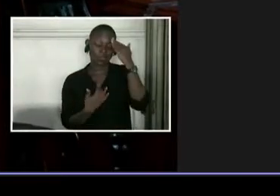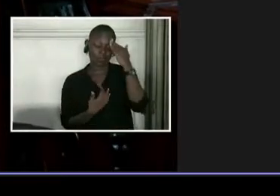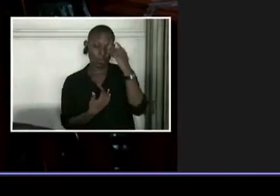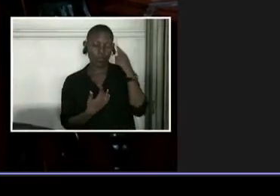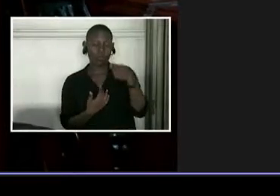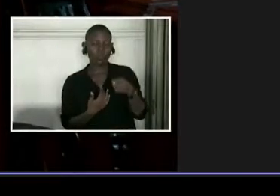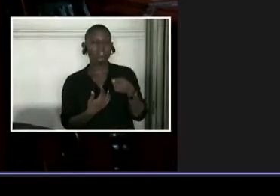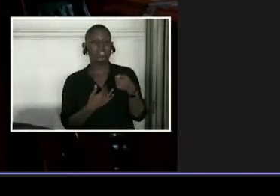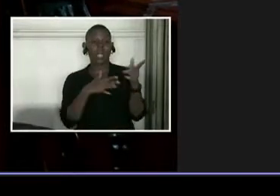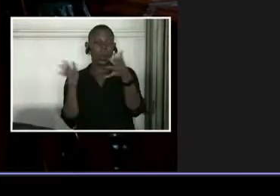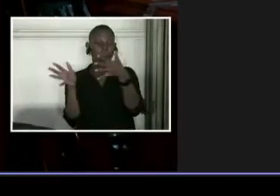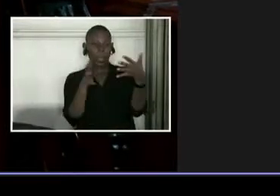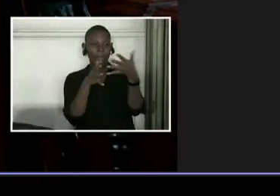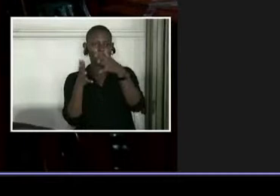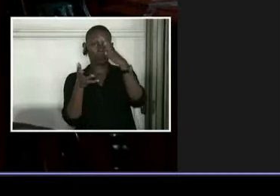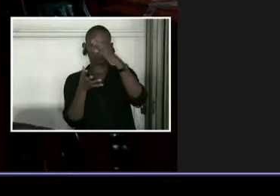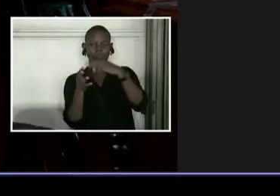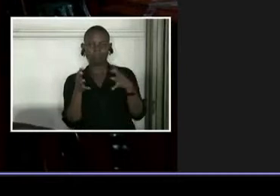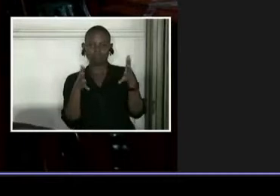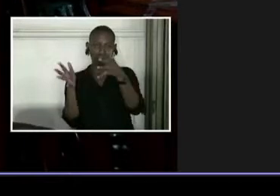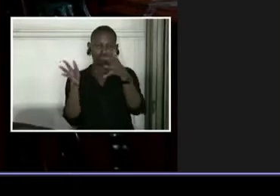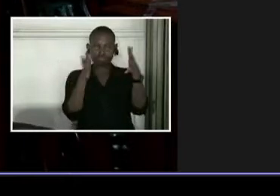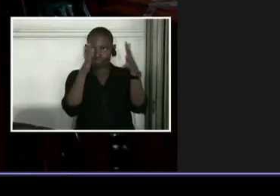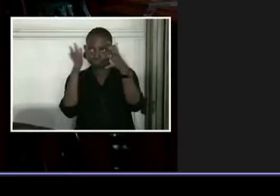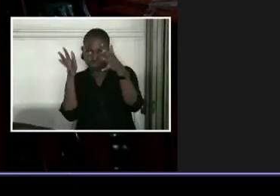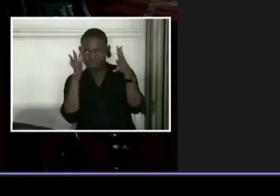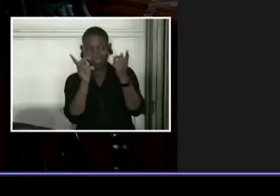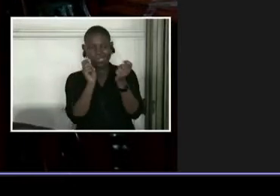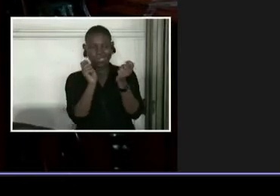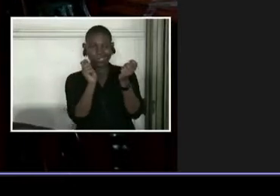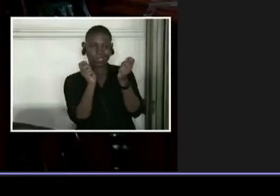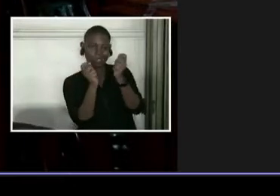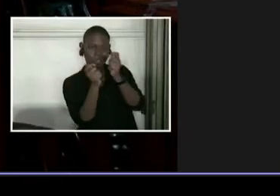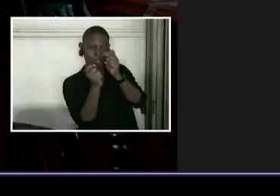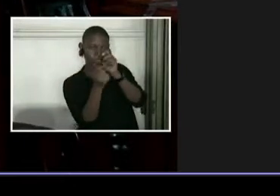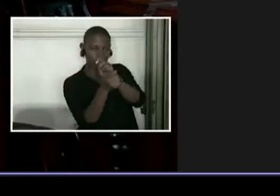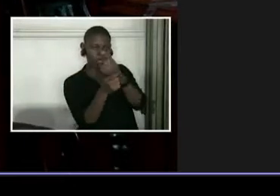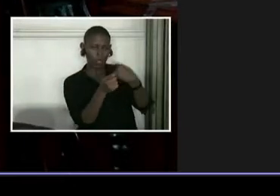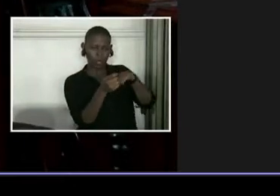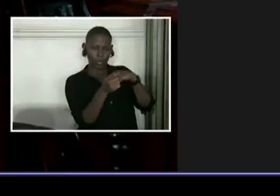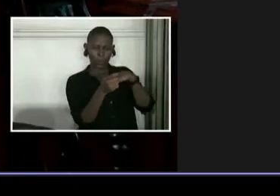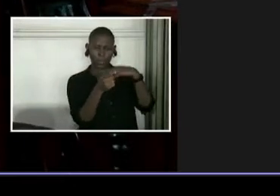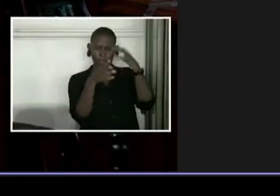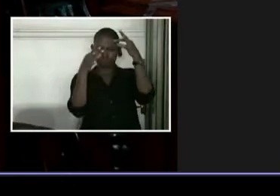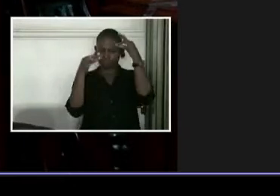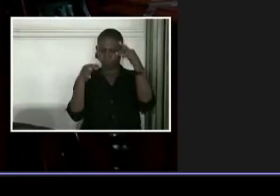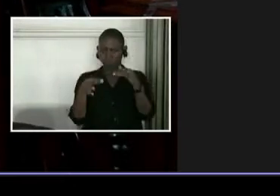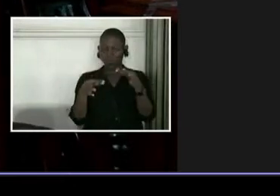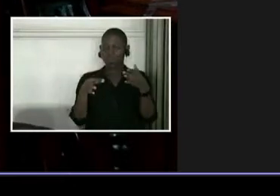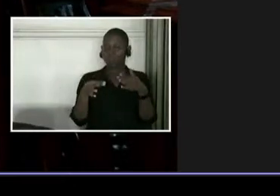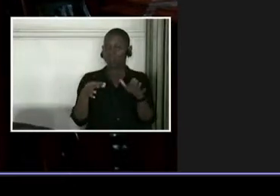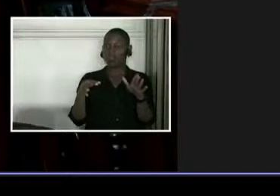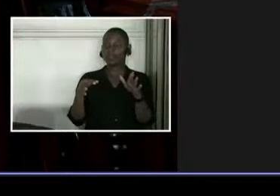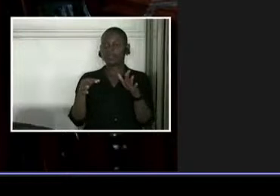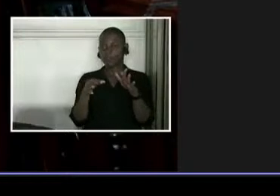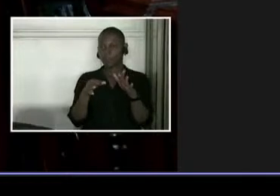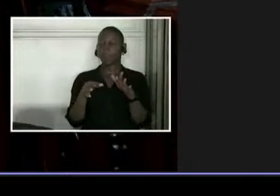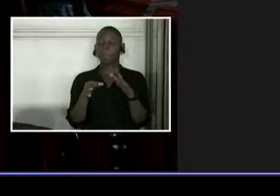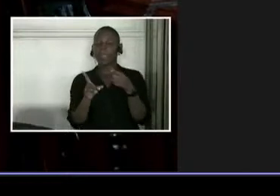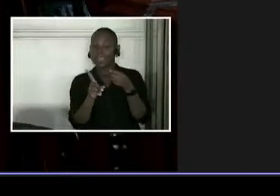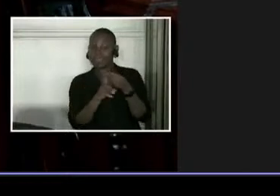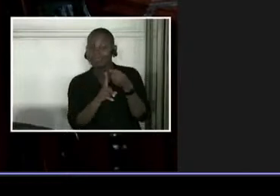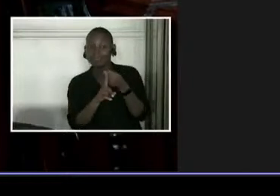negative impact on human settlements. We have taken a decision to embark on an extensive education awareness campaign, working with the Council of Climate Change and